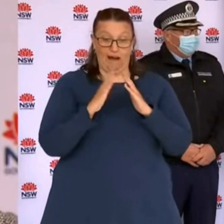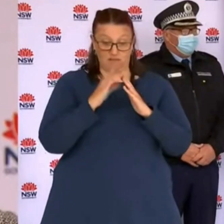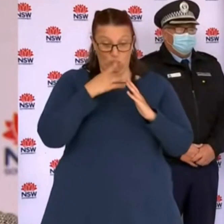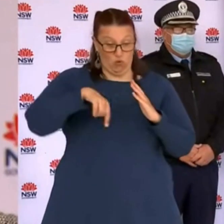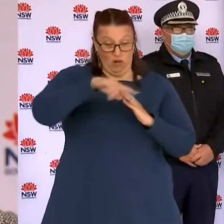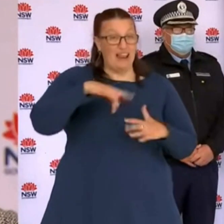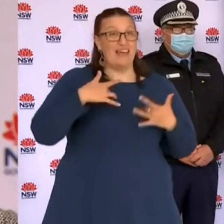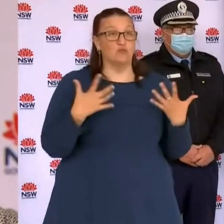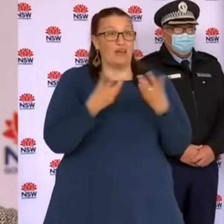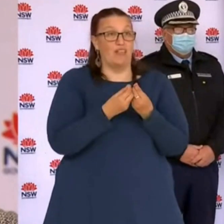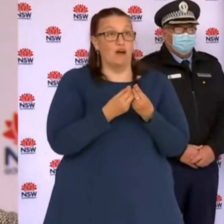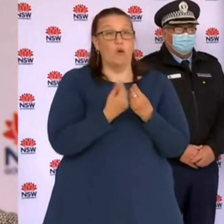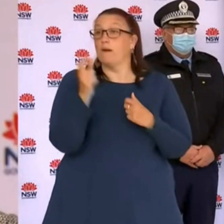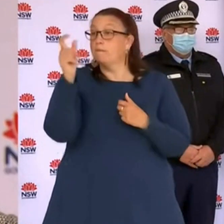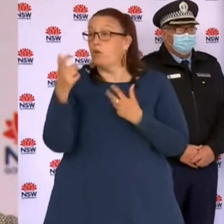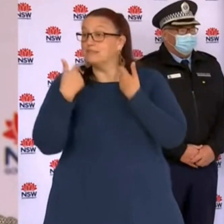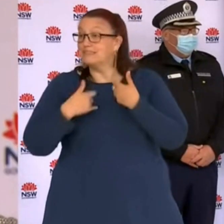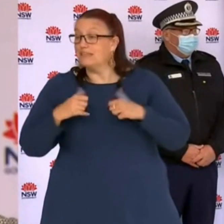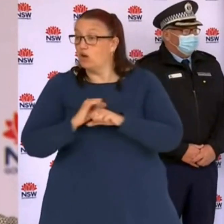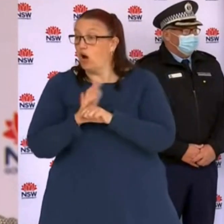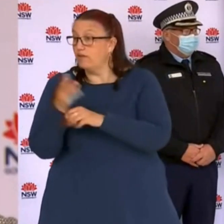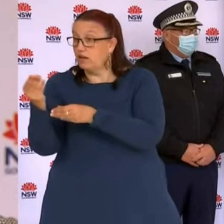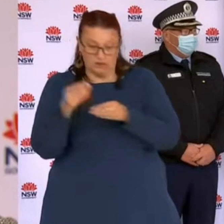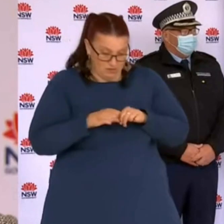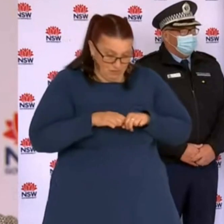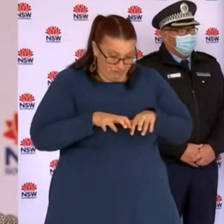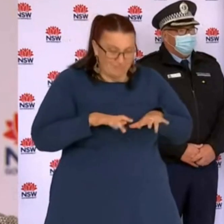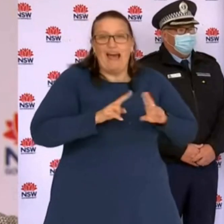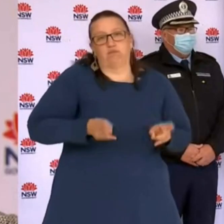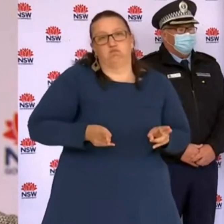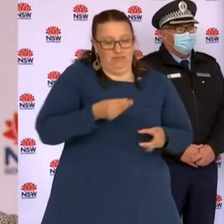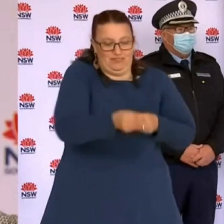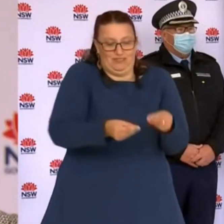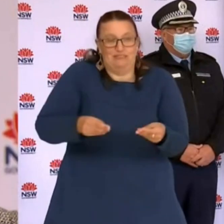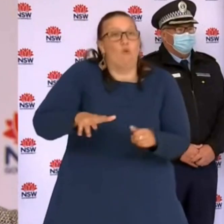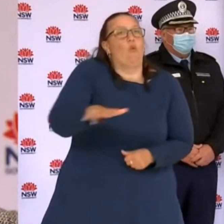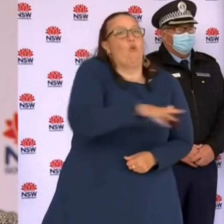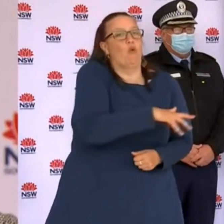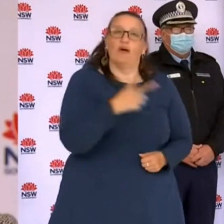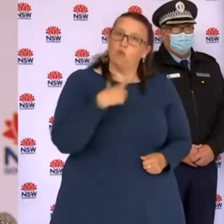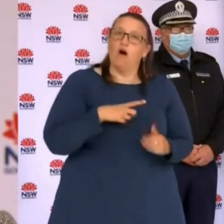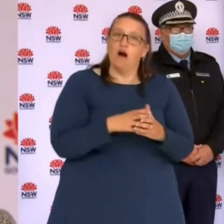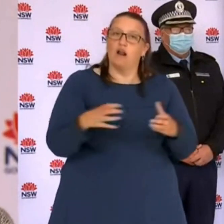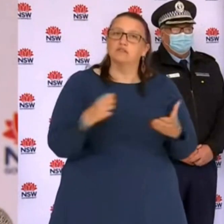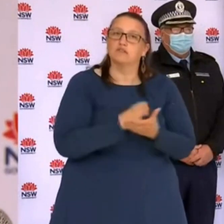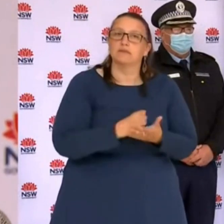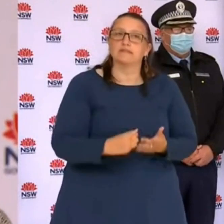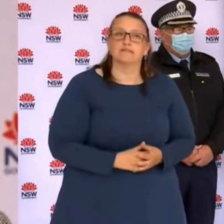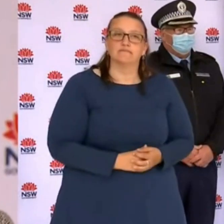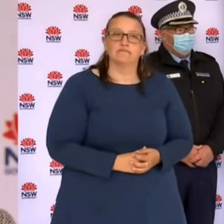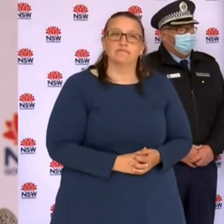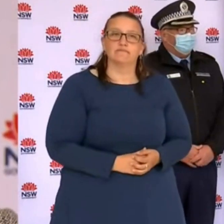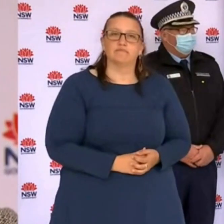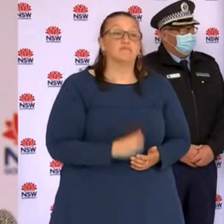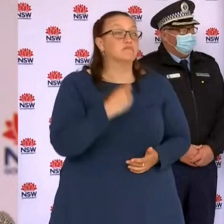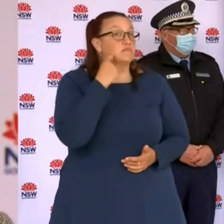identify cases. What we really have to do is assess over the next 24 to 48 hours, have we stopped the expansion of